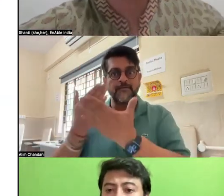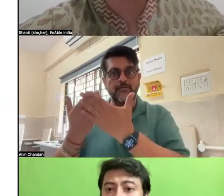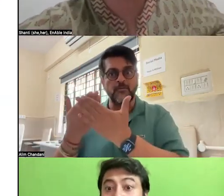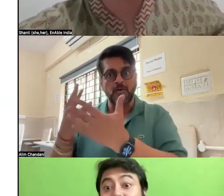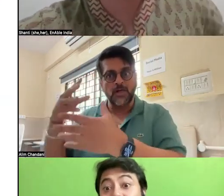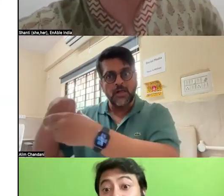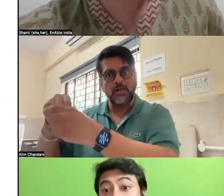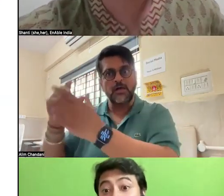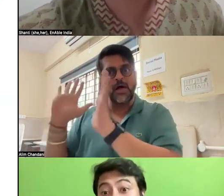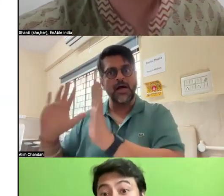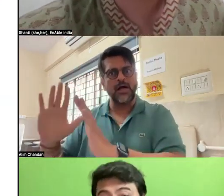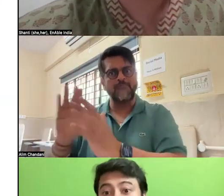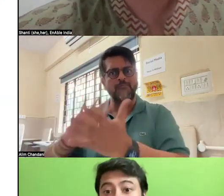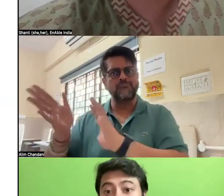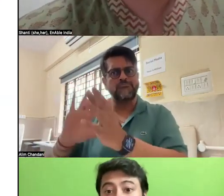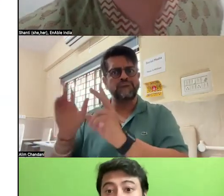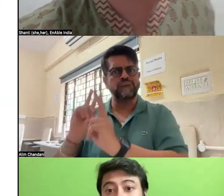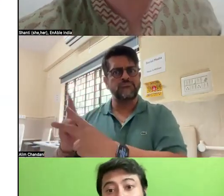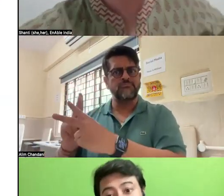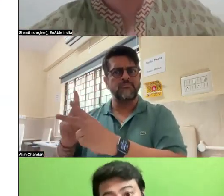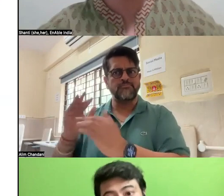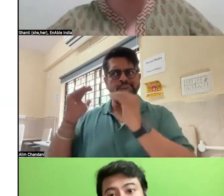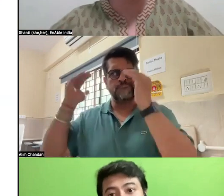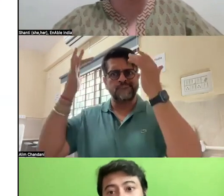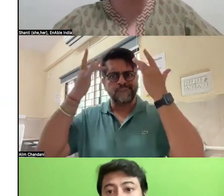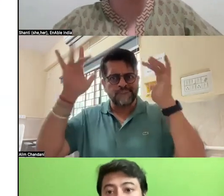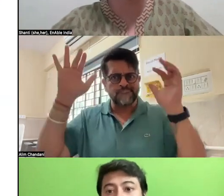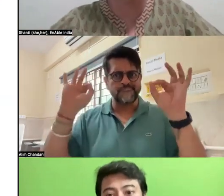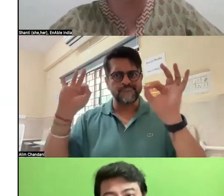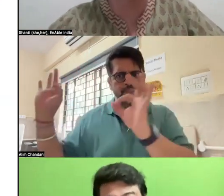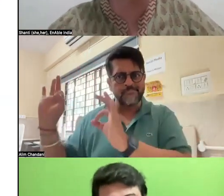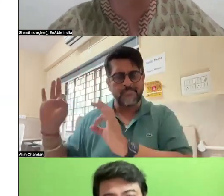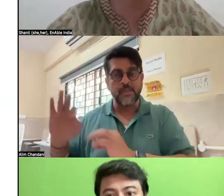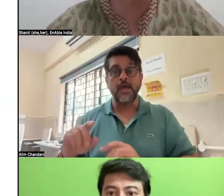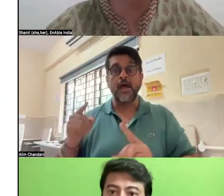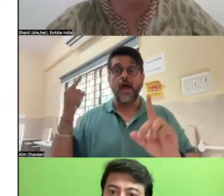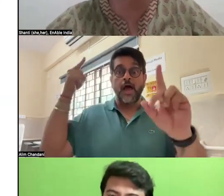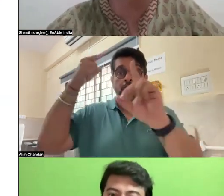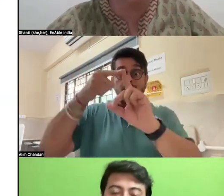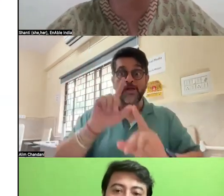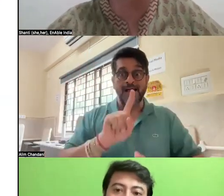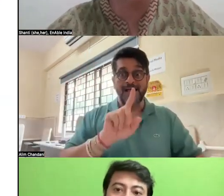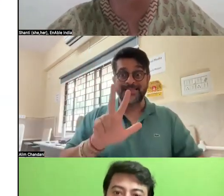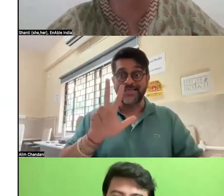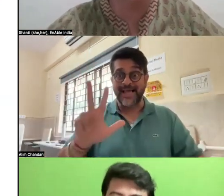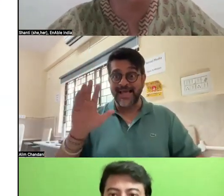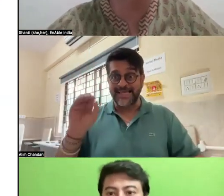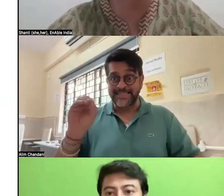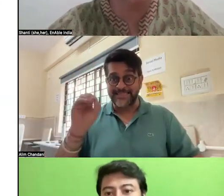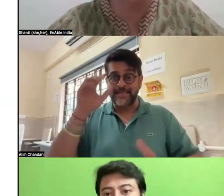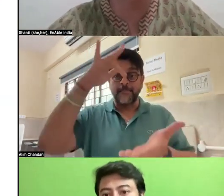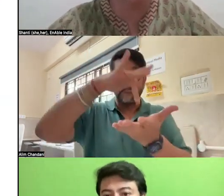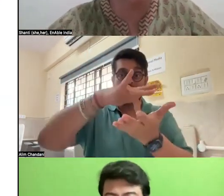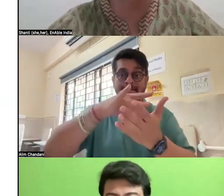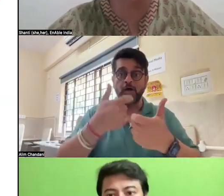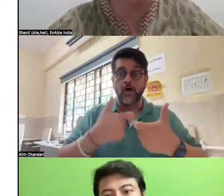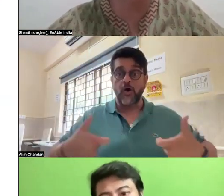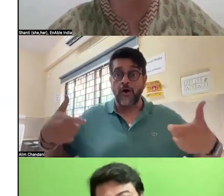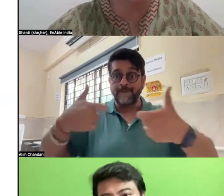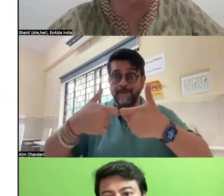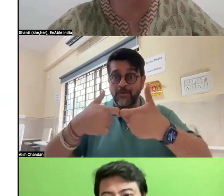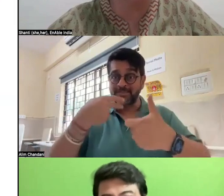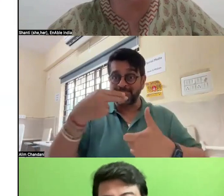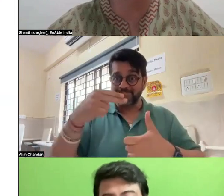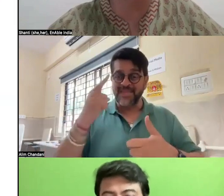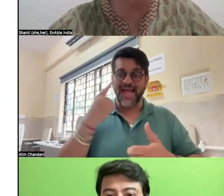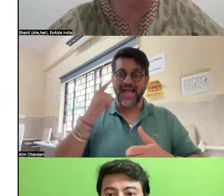four deaf principals. So there were schools which were run by deaf principals. So that means deaf people were there. They were, in